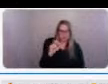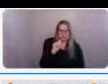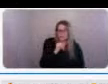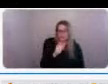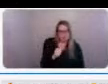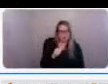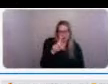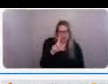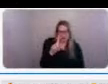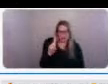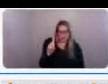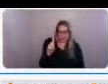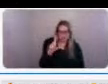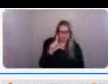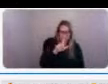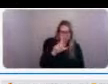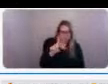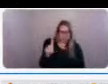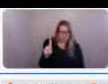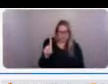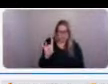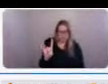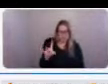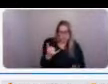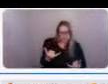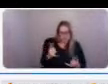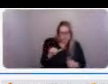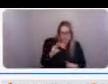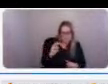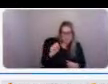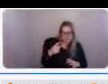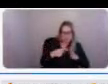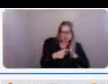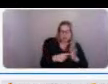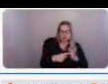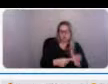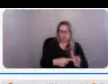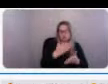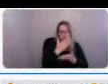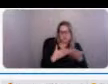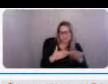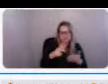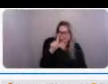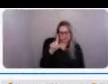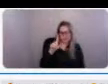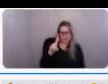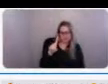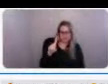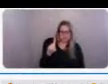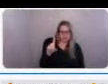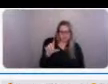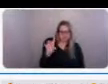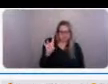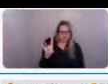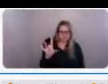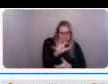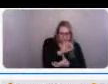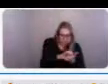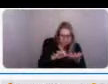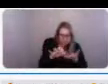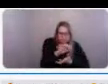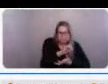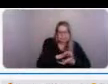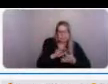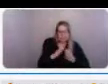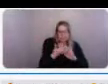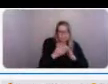ld8 right now your map shows this section as being part of lda which is a mixing of communities that